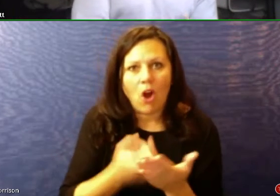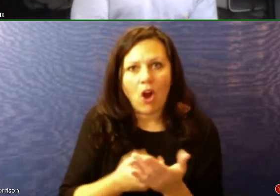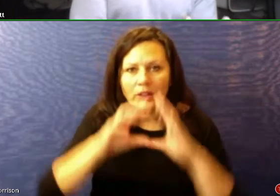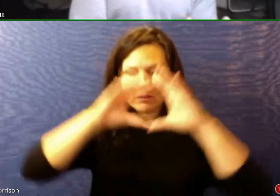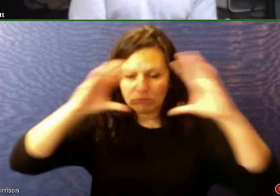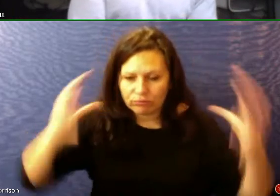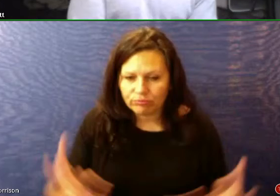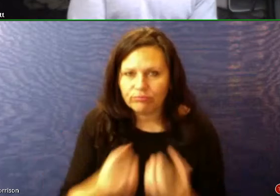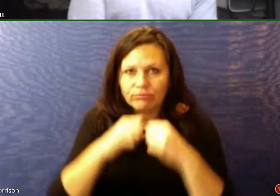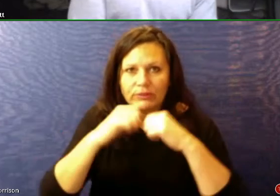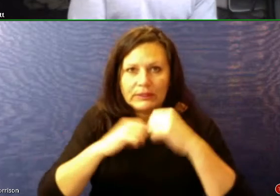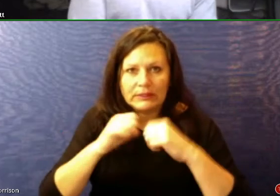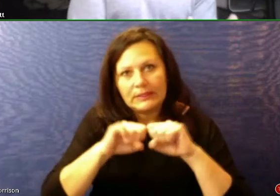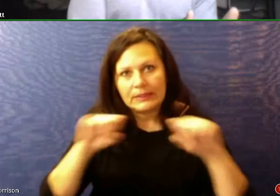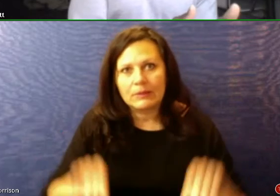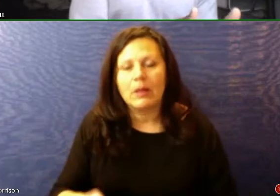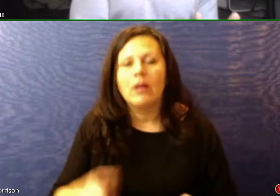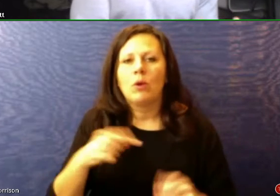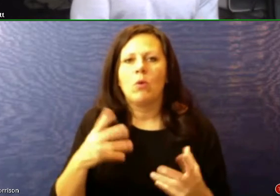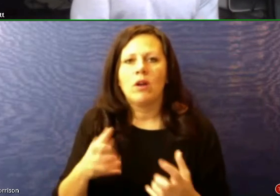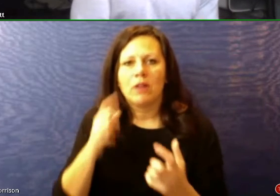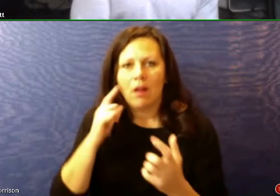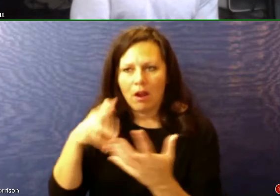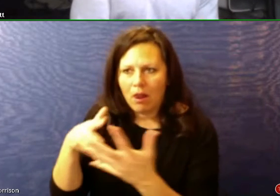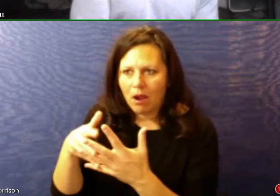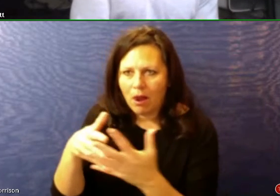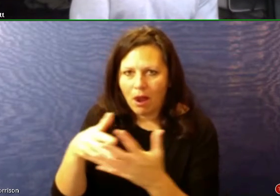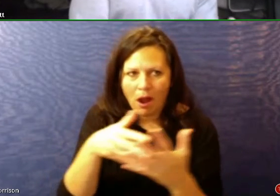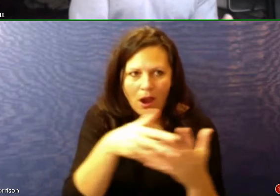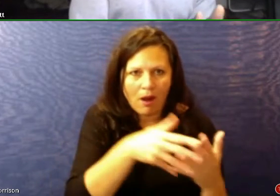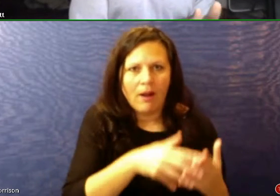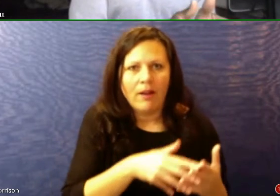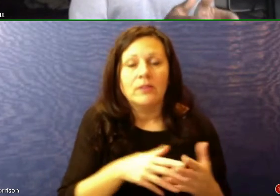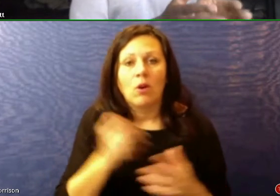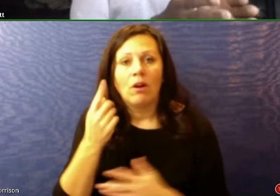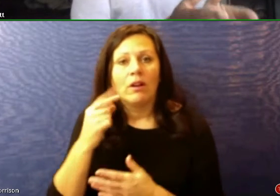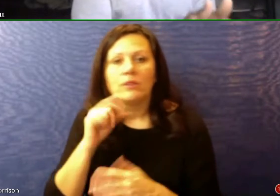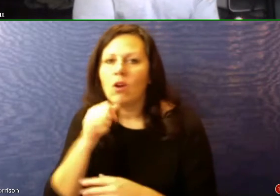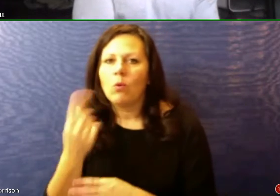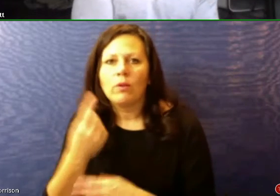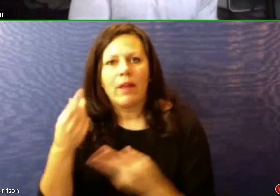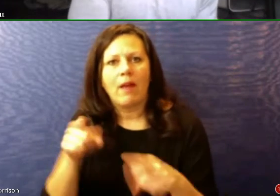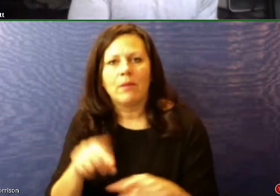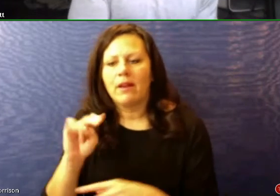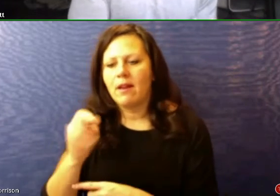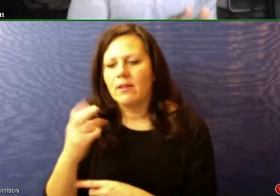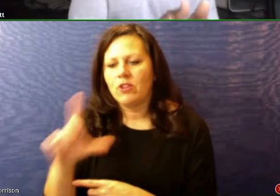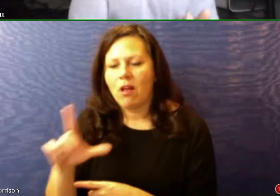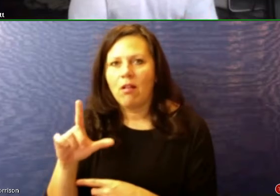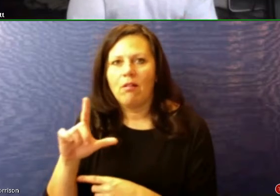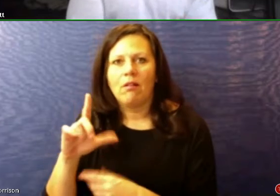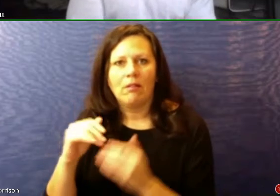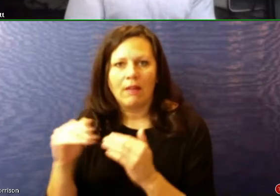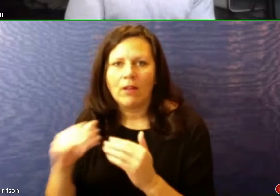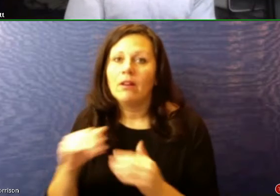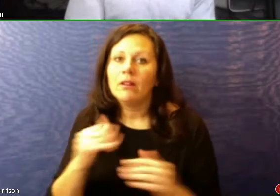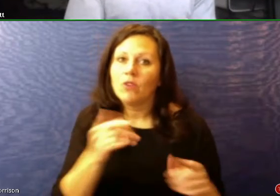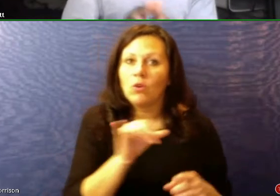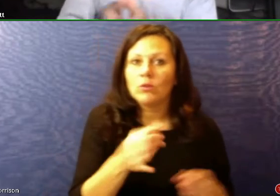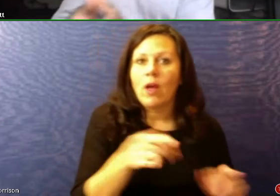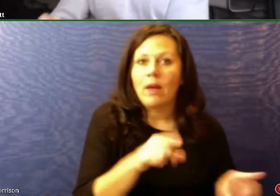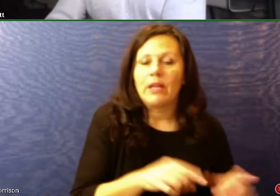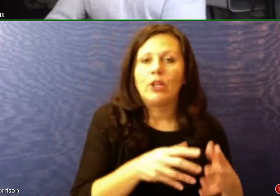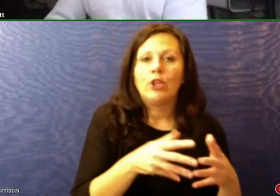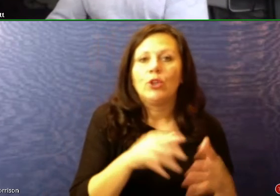these conversations are not just happening at the NHL level, but they're also happening at USA Hockey, at Hockey